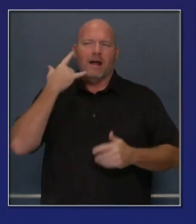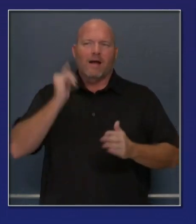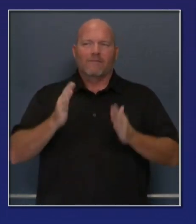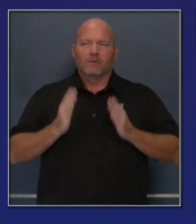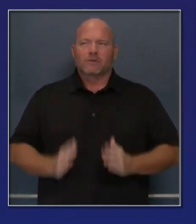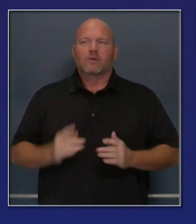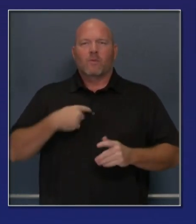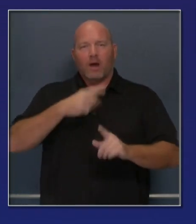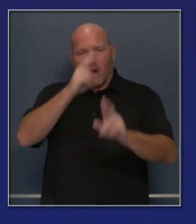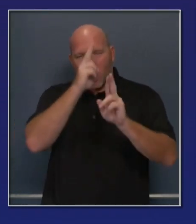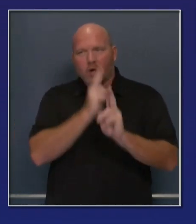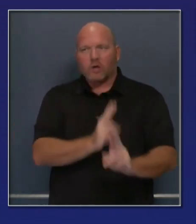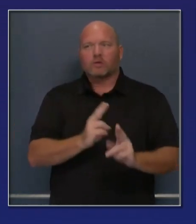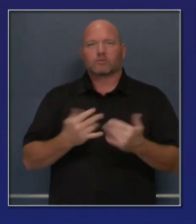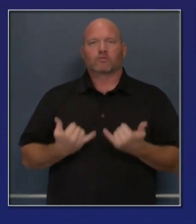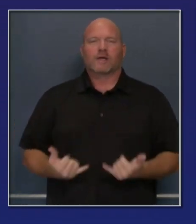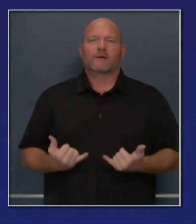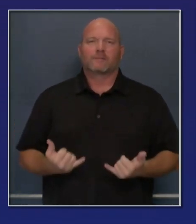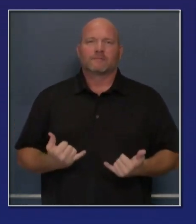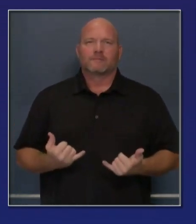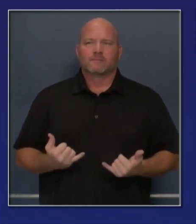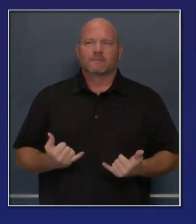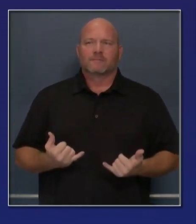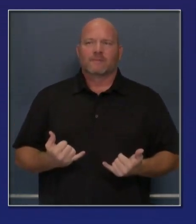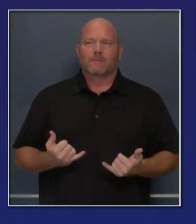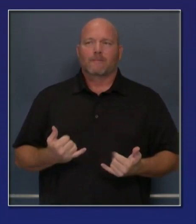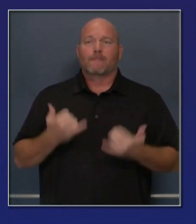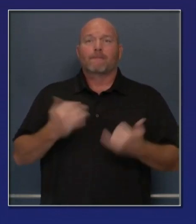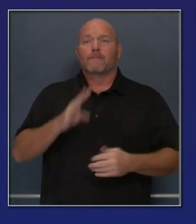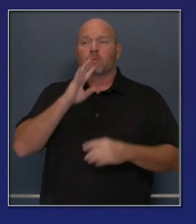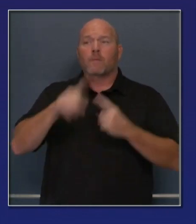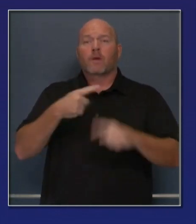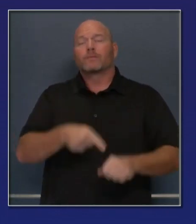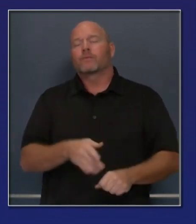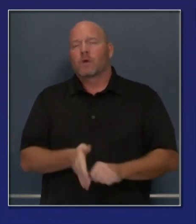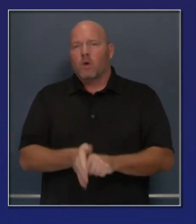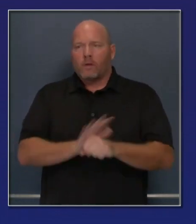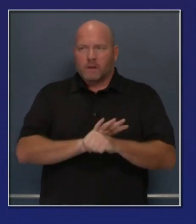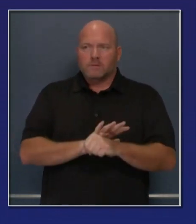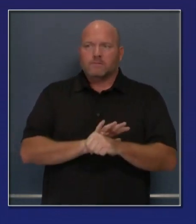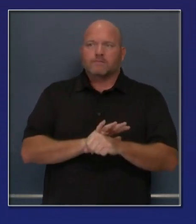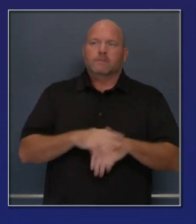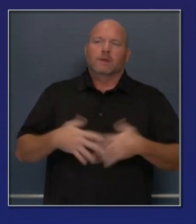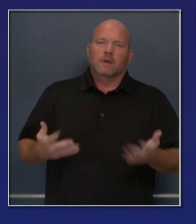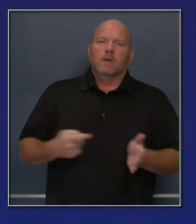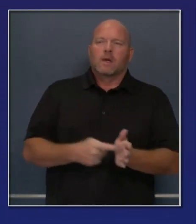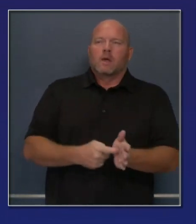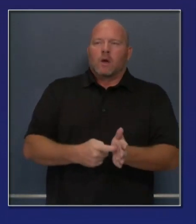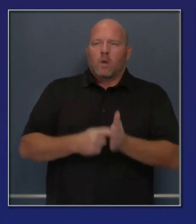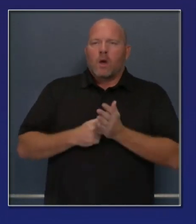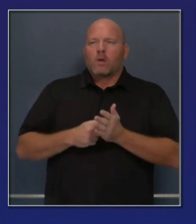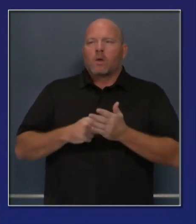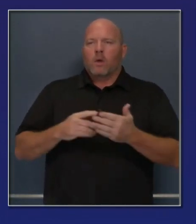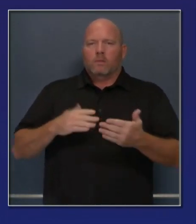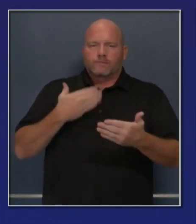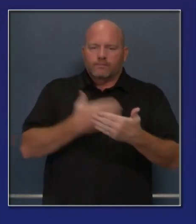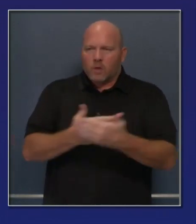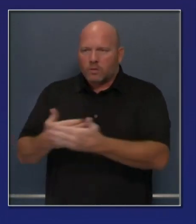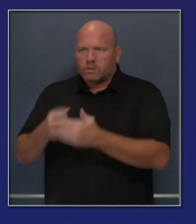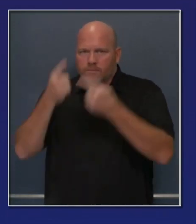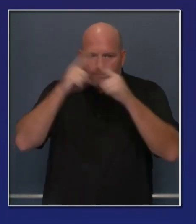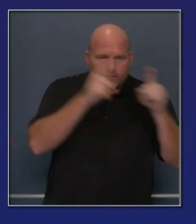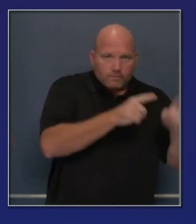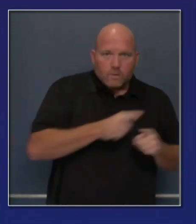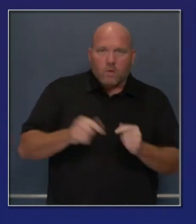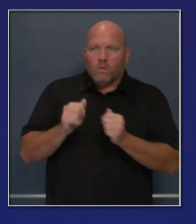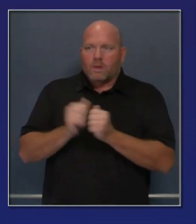here today. Look, battling COVID-19, it requires close collaboration between the state and local government. And throughout our